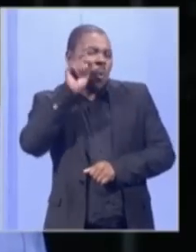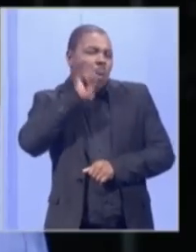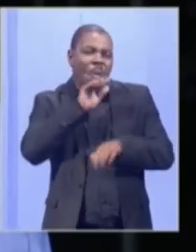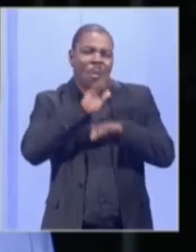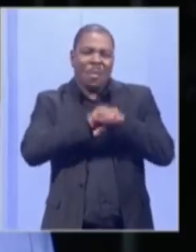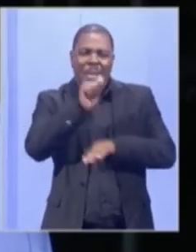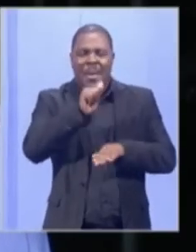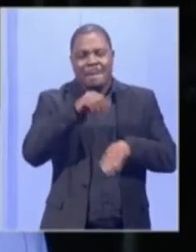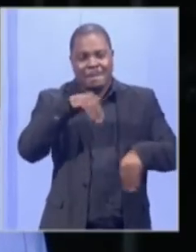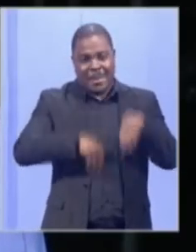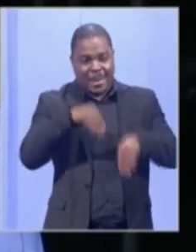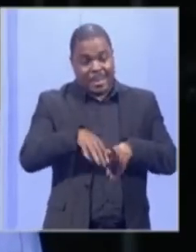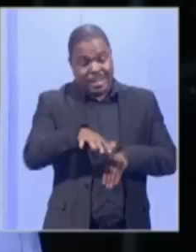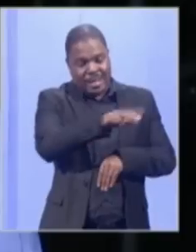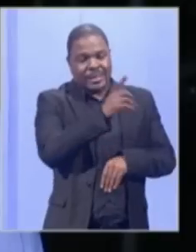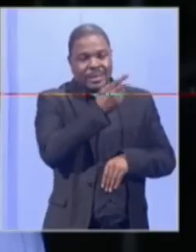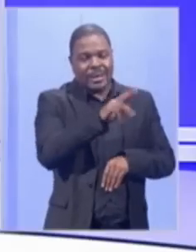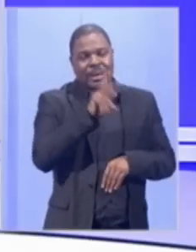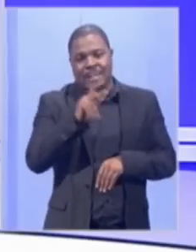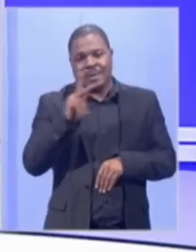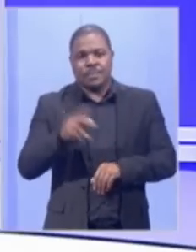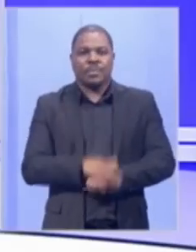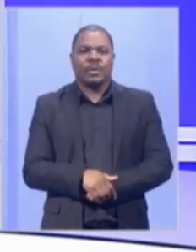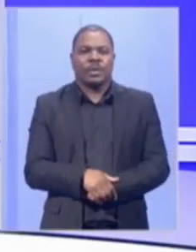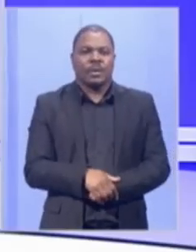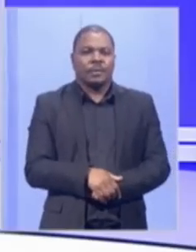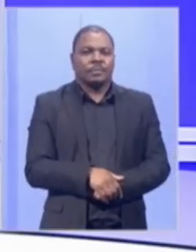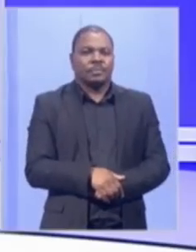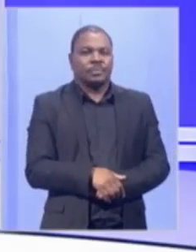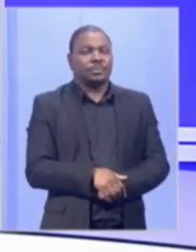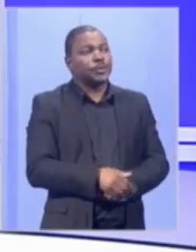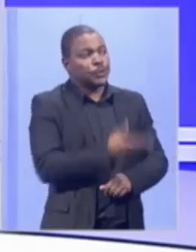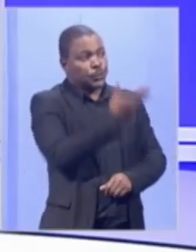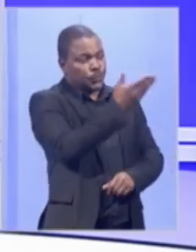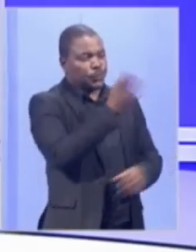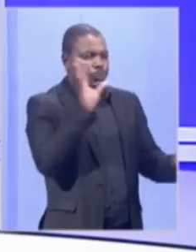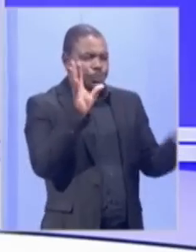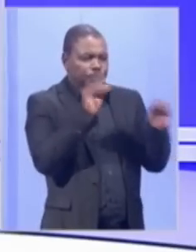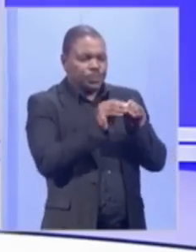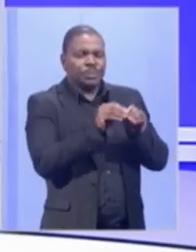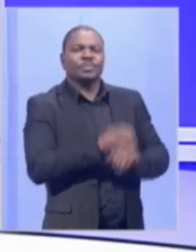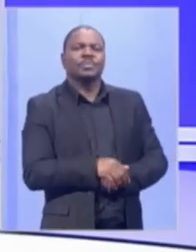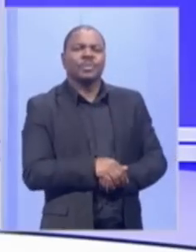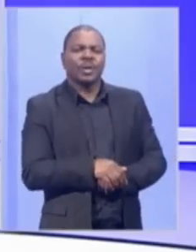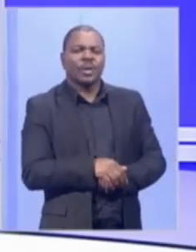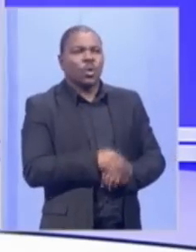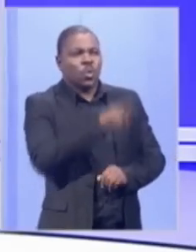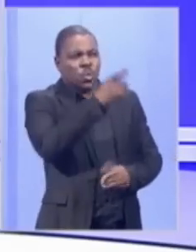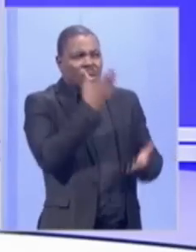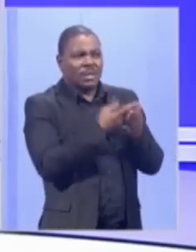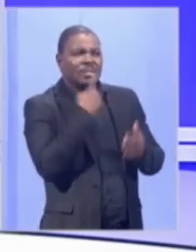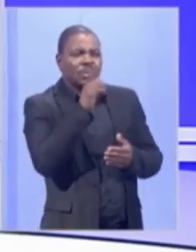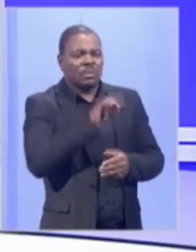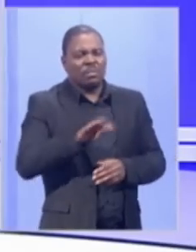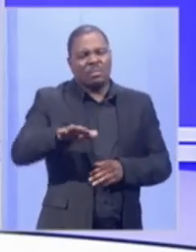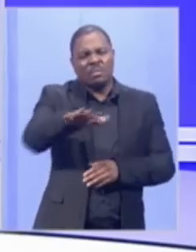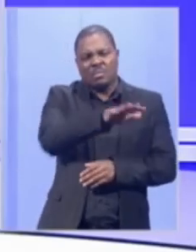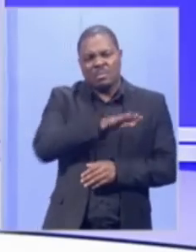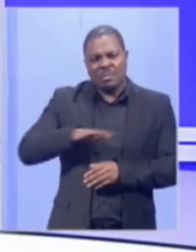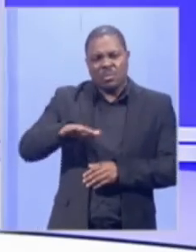eno ya Dr. Kenneth Kaunda Khaitsedi ka ha o akaretsa ka mantswe a ha wena o ka reng boemo